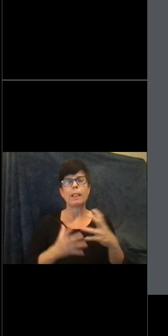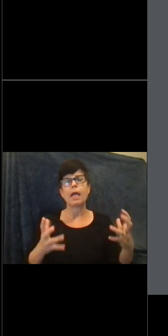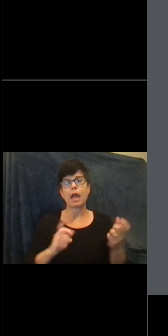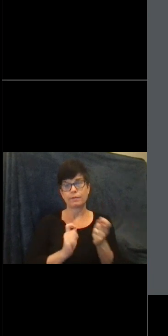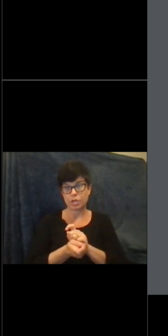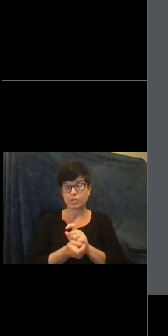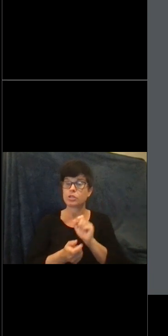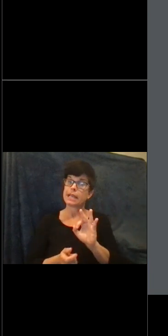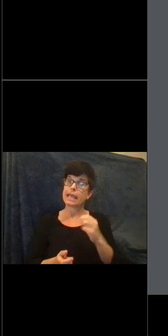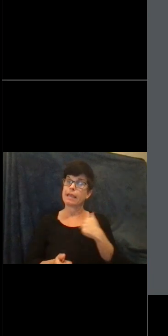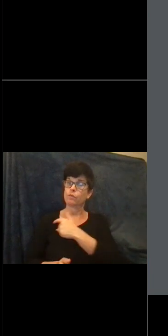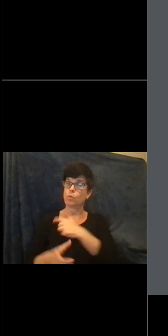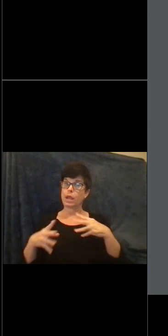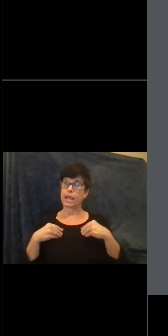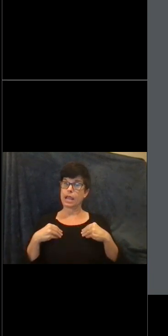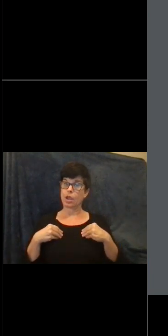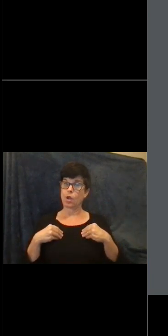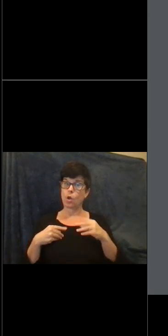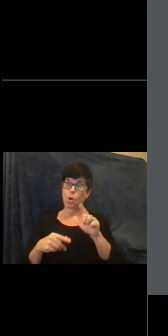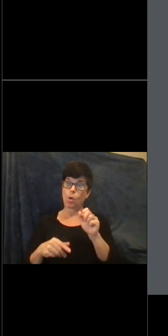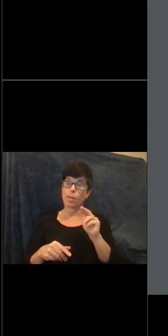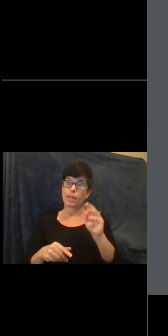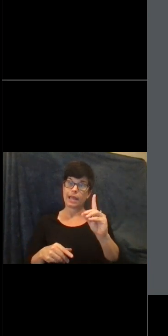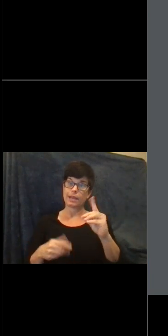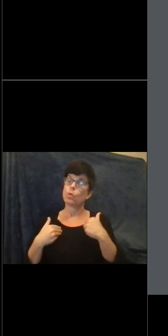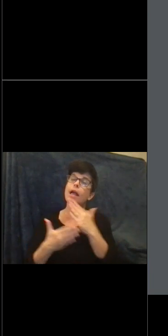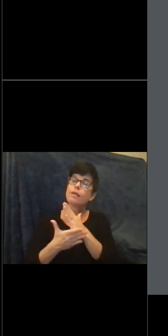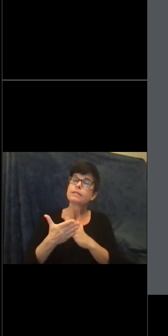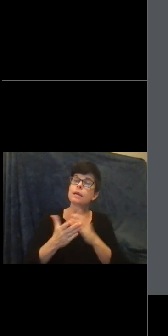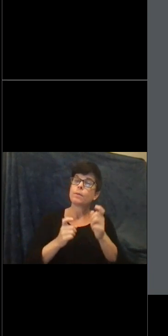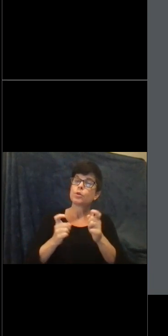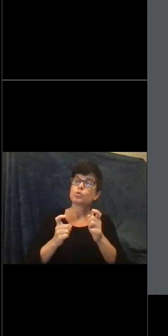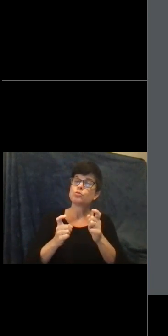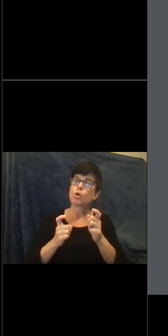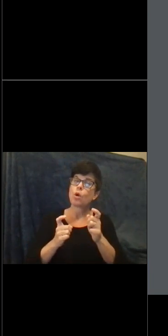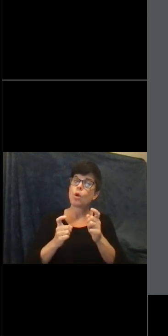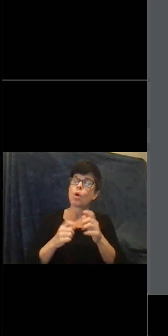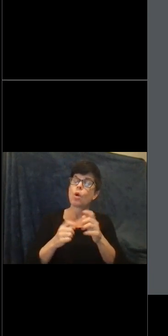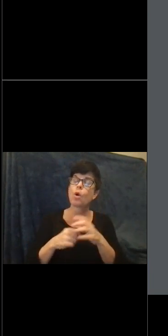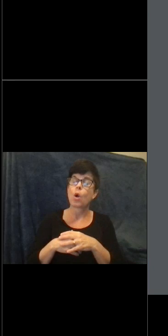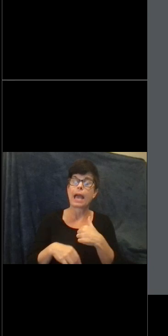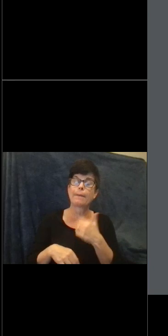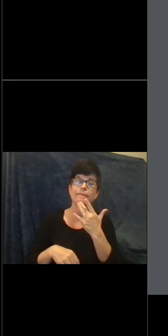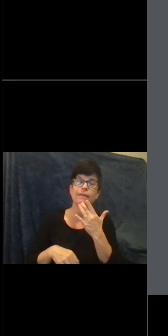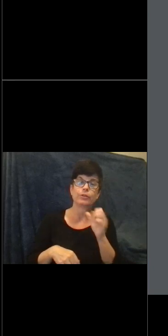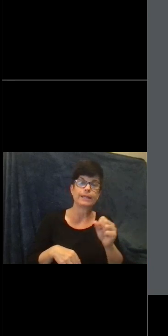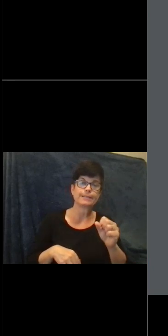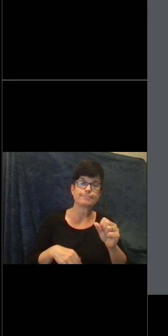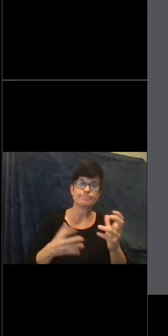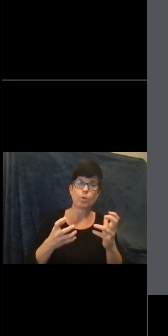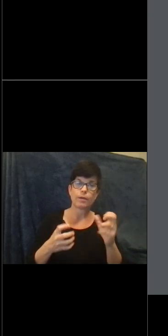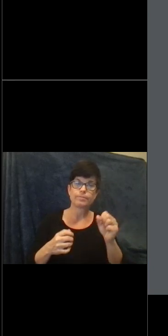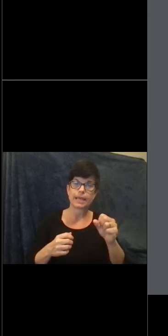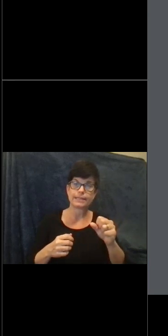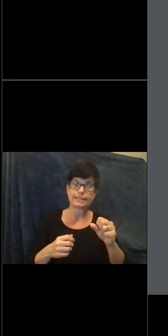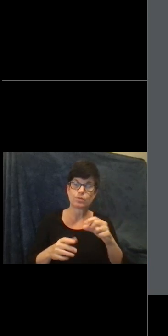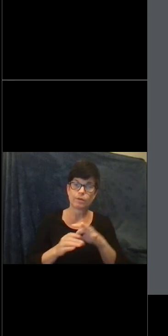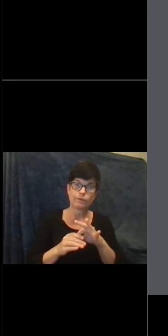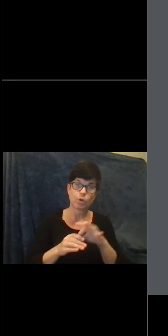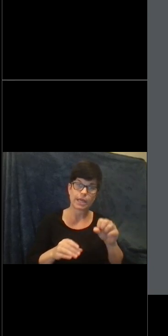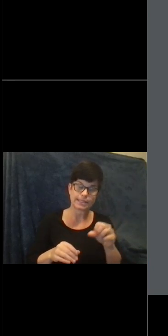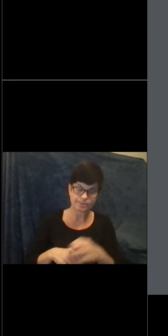have some control over it rather than none. So I am in favor of this. Thank you. Thank you, Board Member.